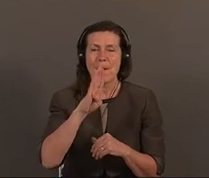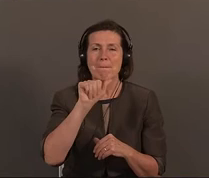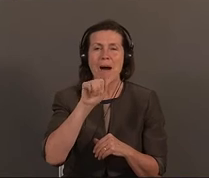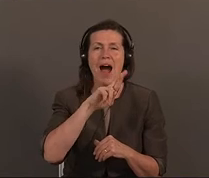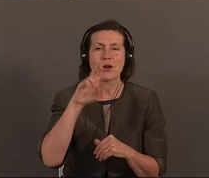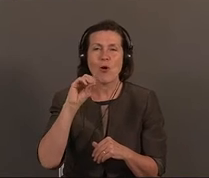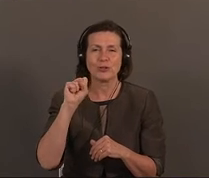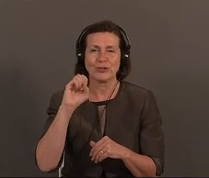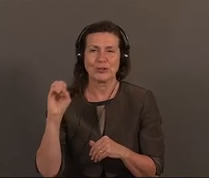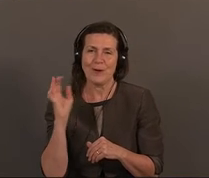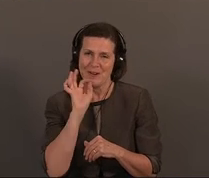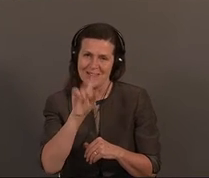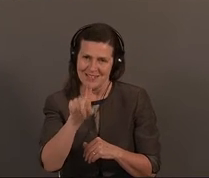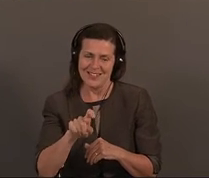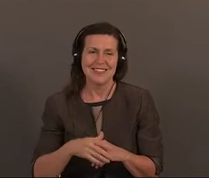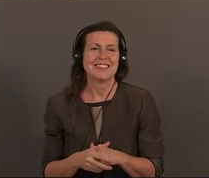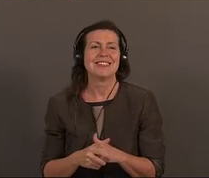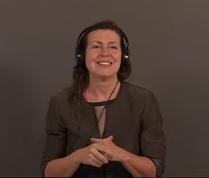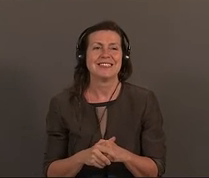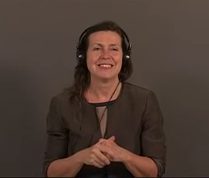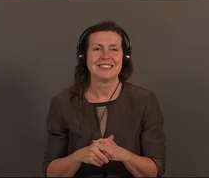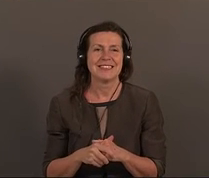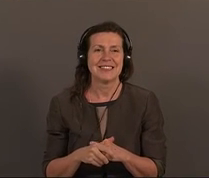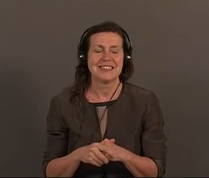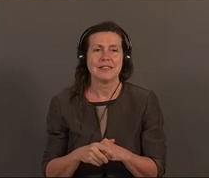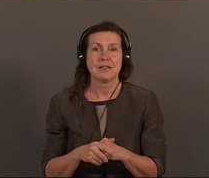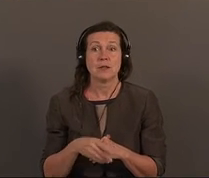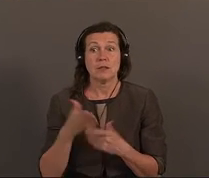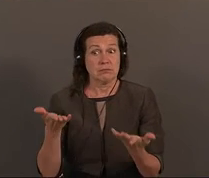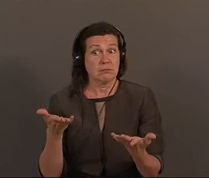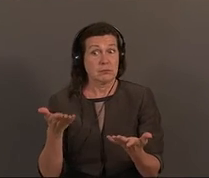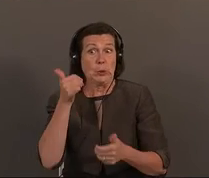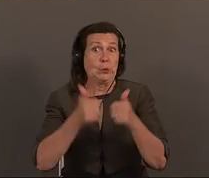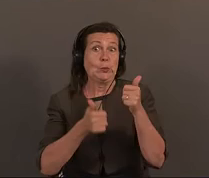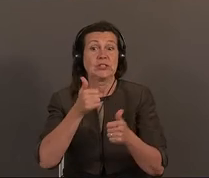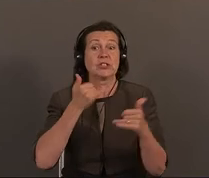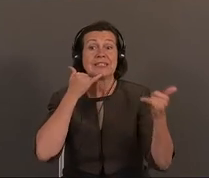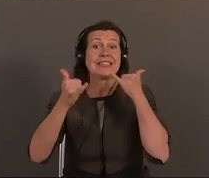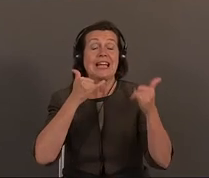We don't know who, I mean, which telco operator he's using, so